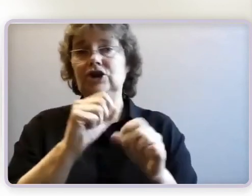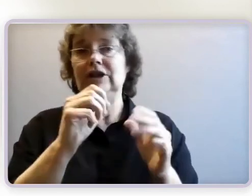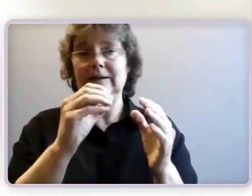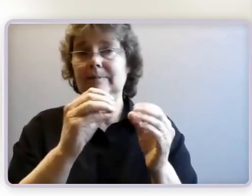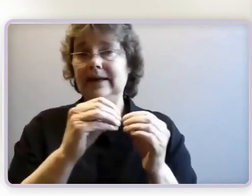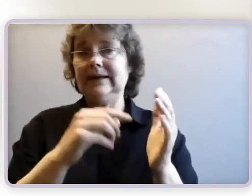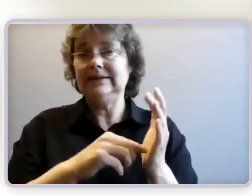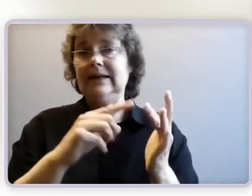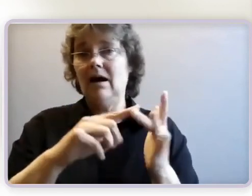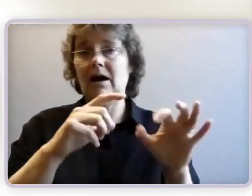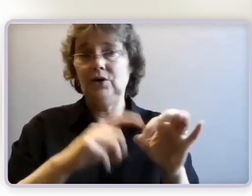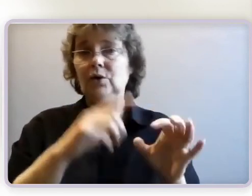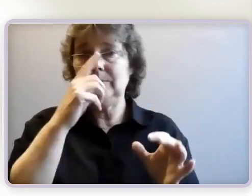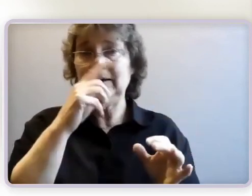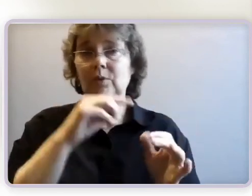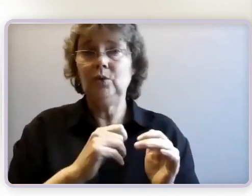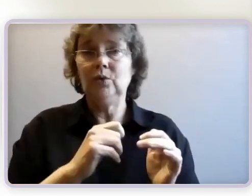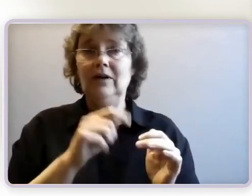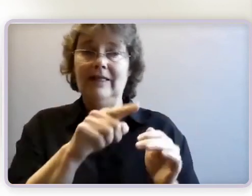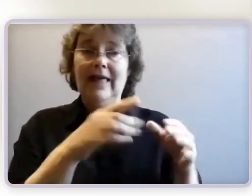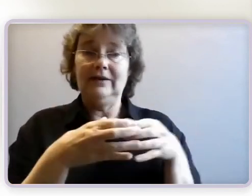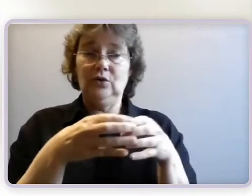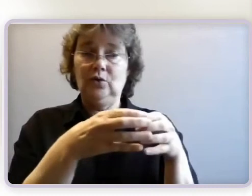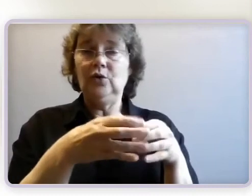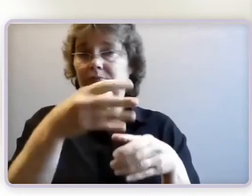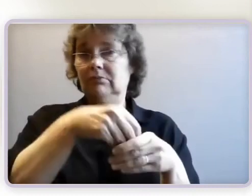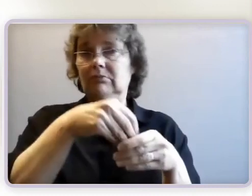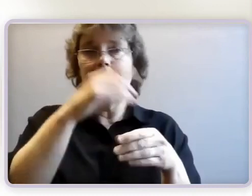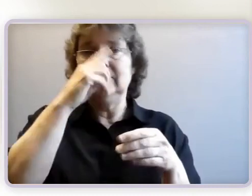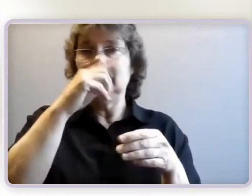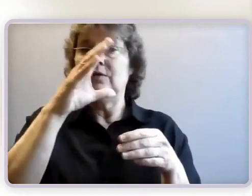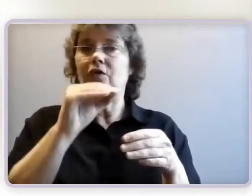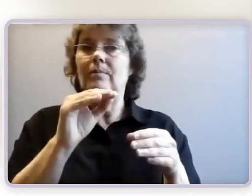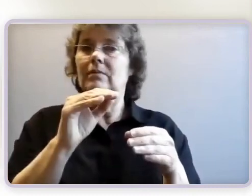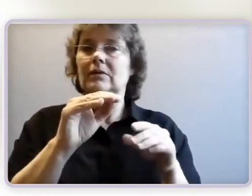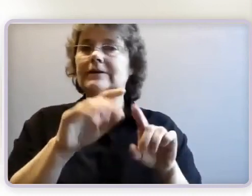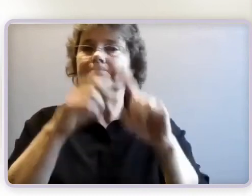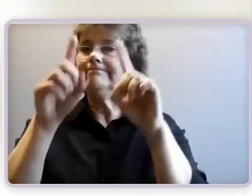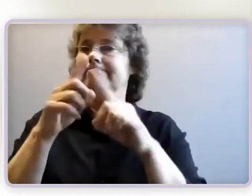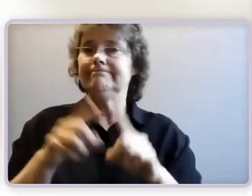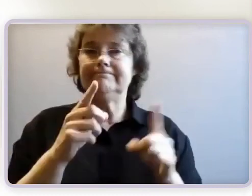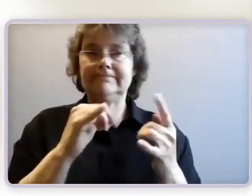And that advisory group includes people from all states and territories.